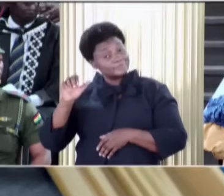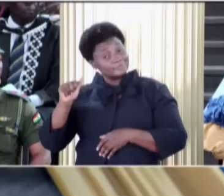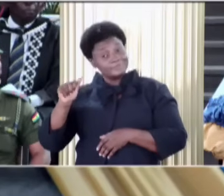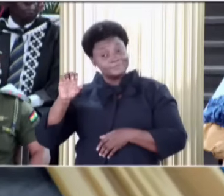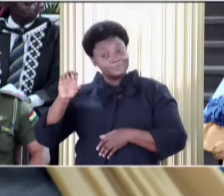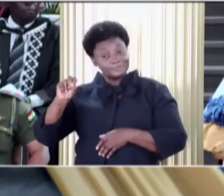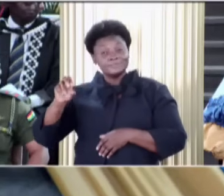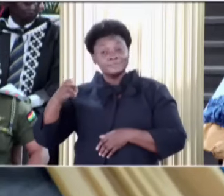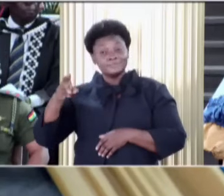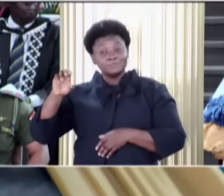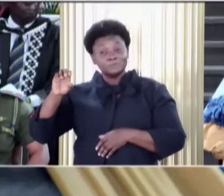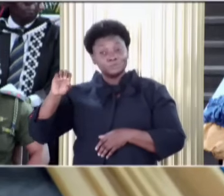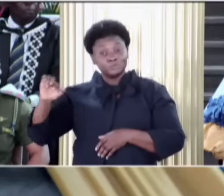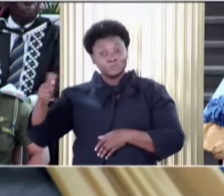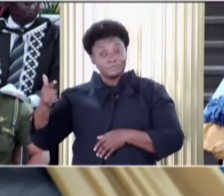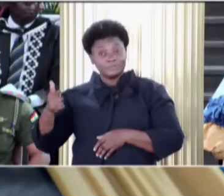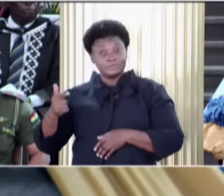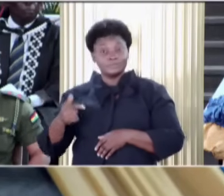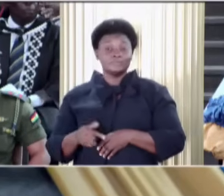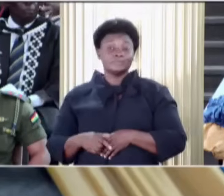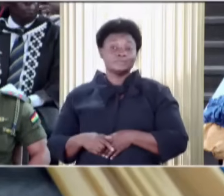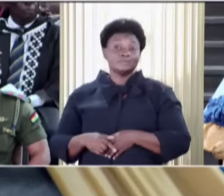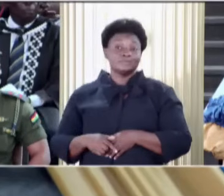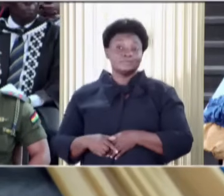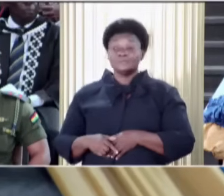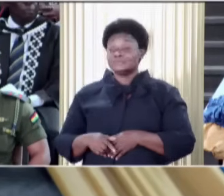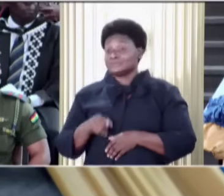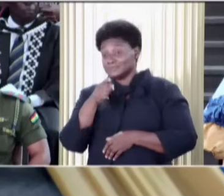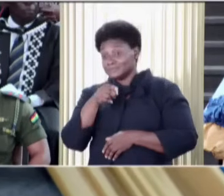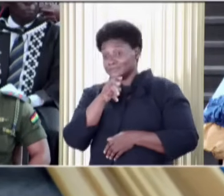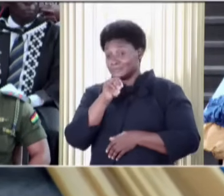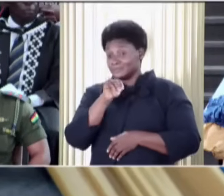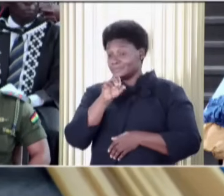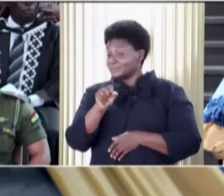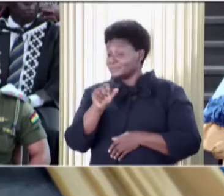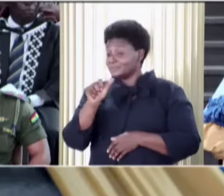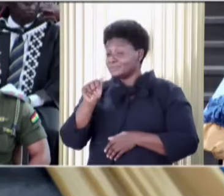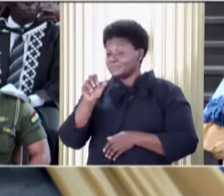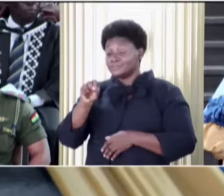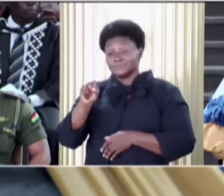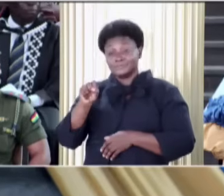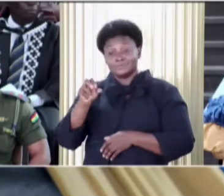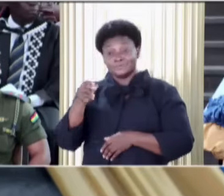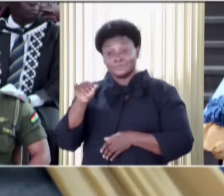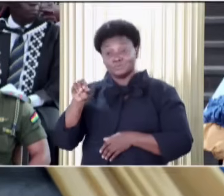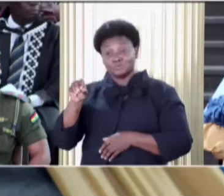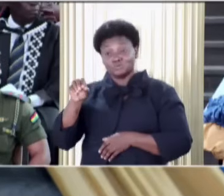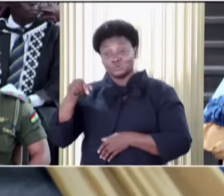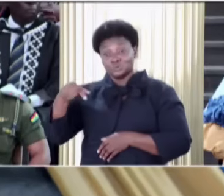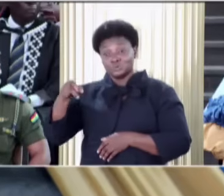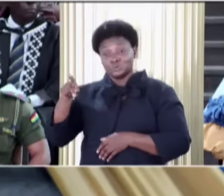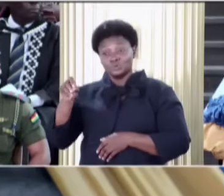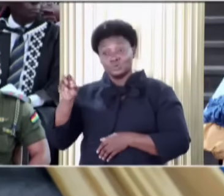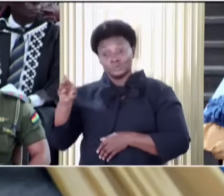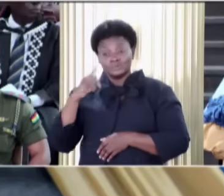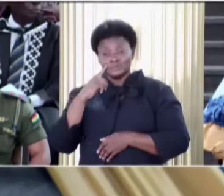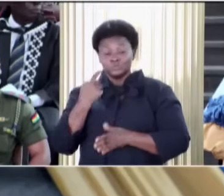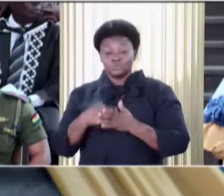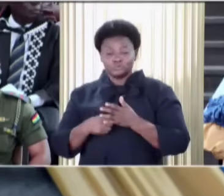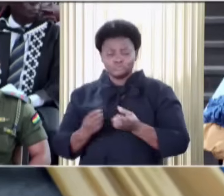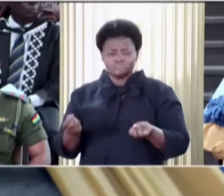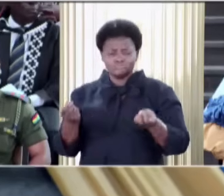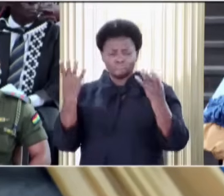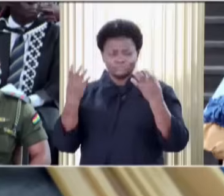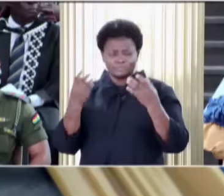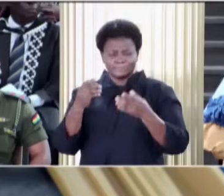Ms. Apieko is a dynamic, multi-talented professional with a proven track record